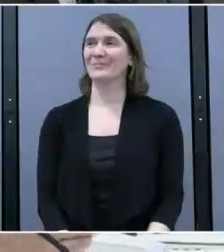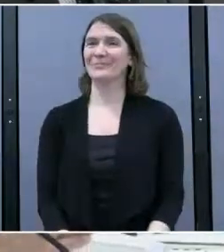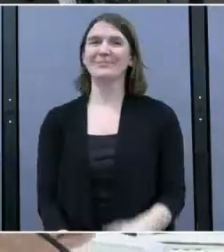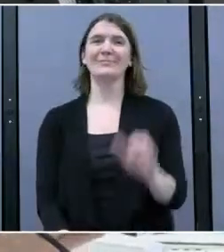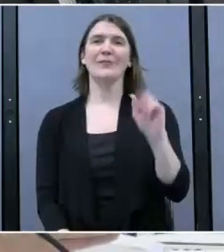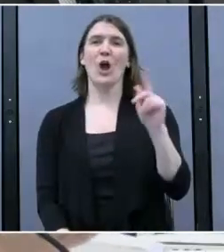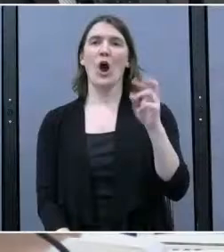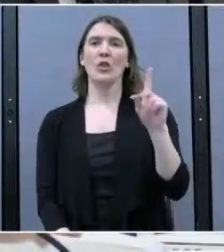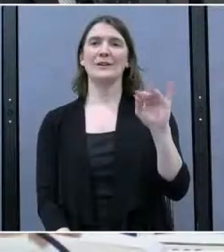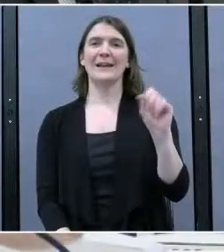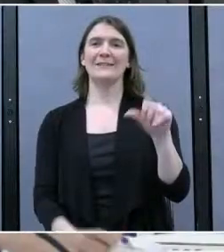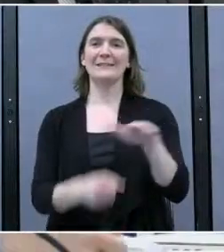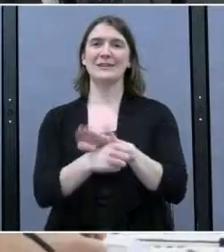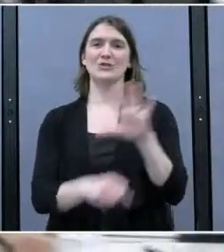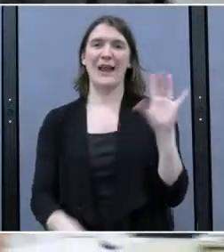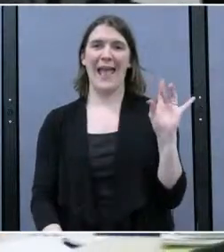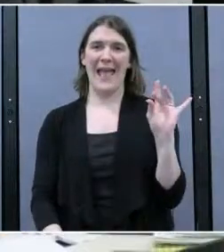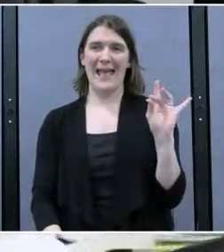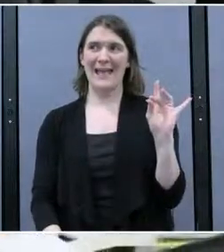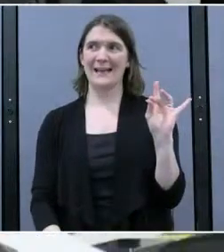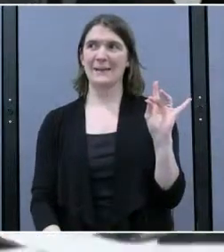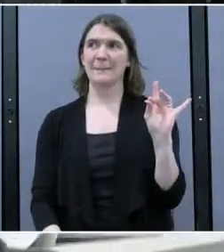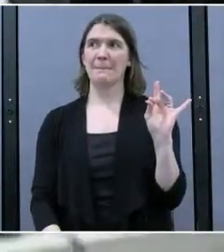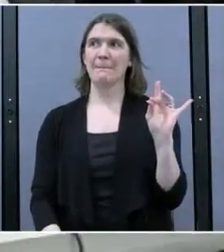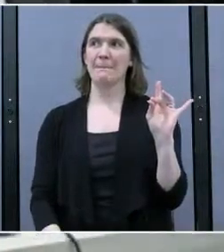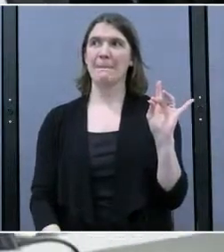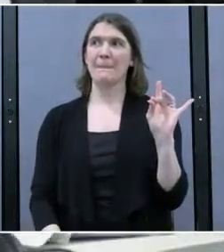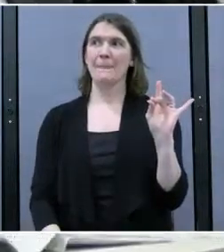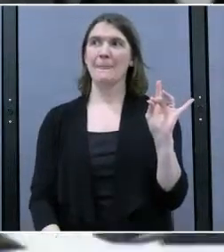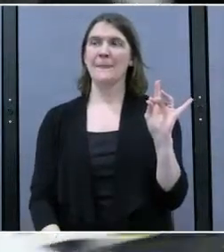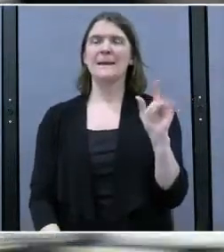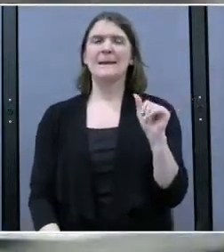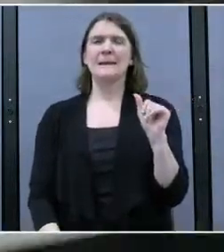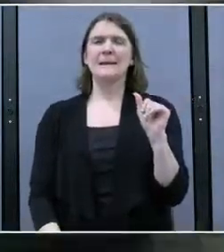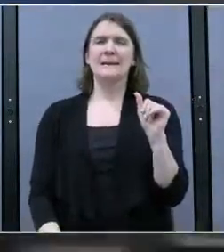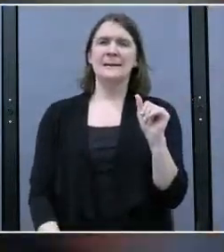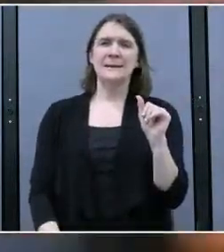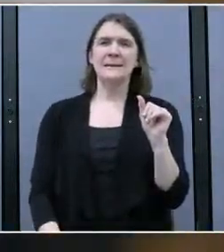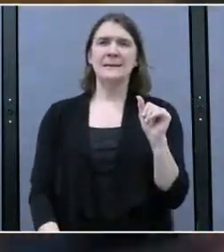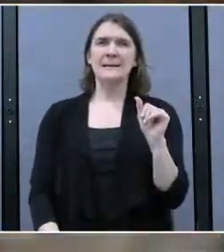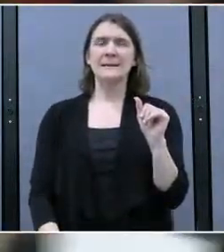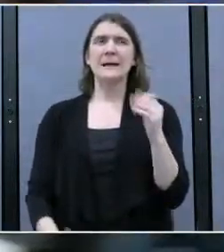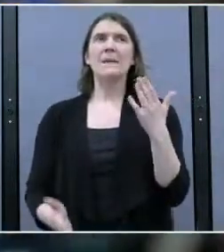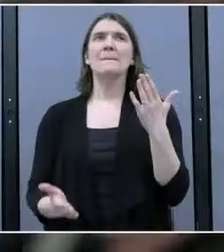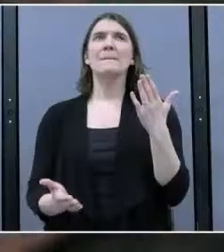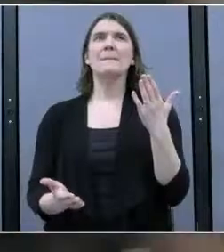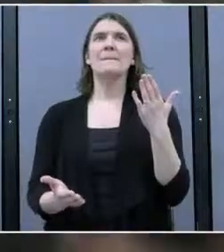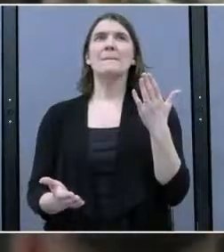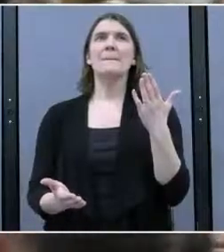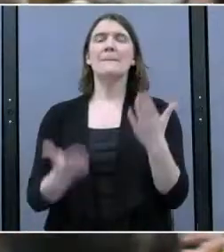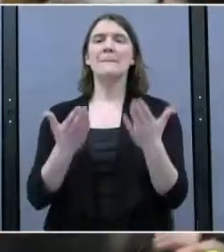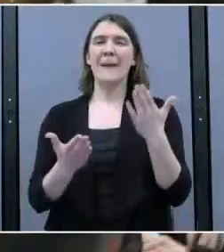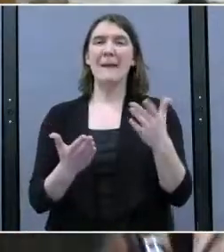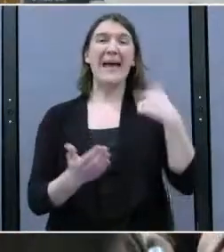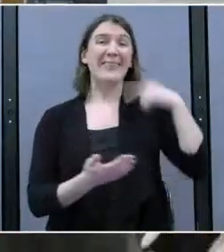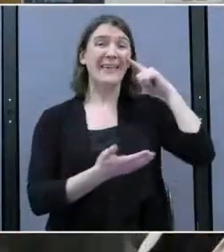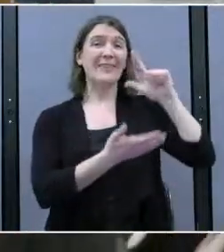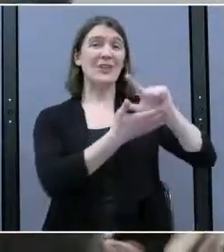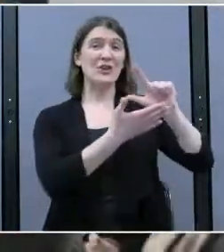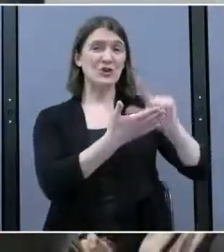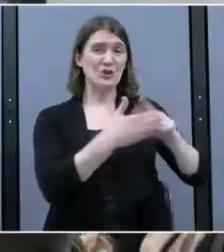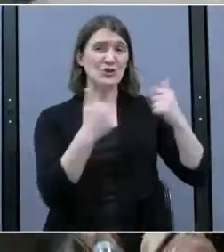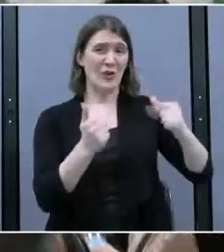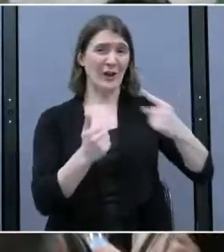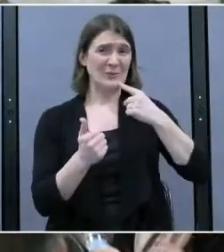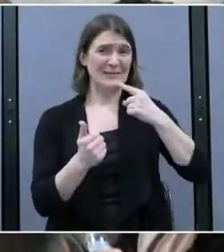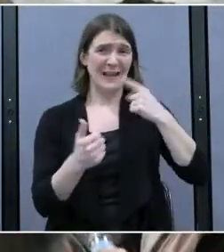Arthur Davis, District 8. So I think it might help. I think this is what Attorney Fisher is